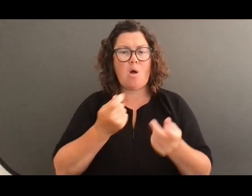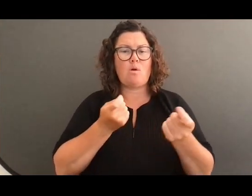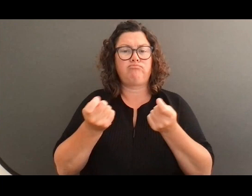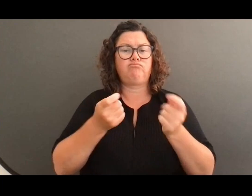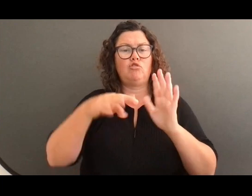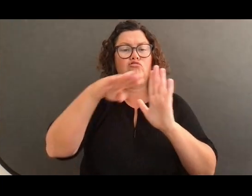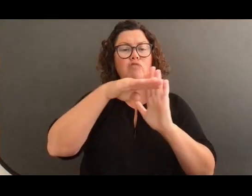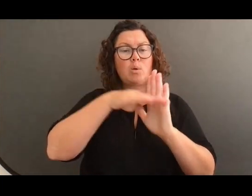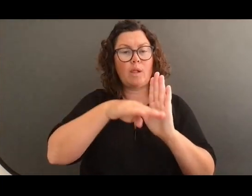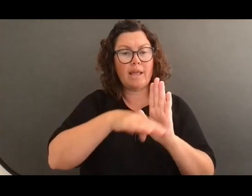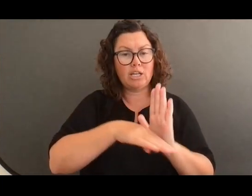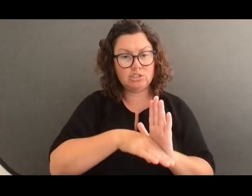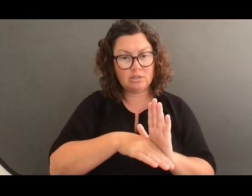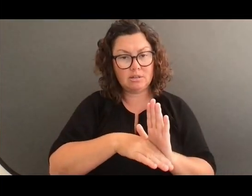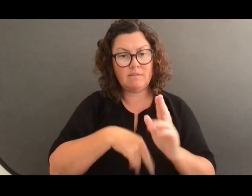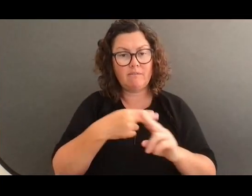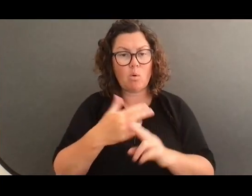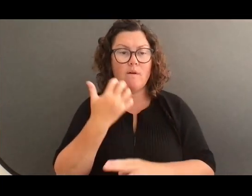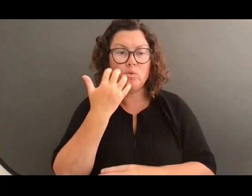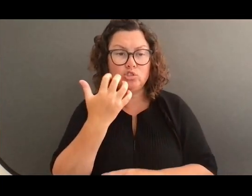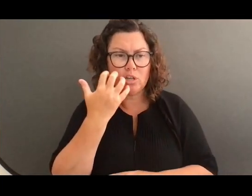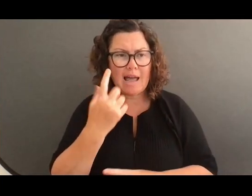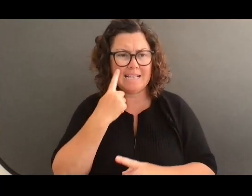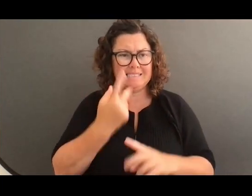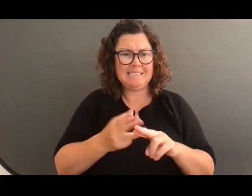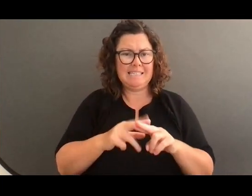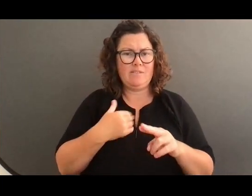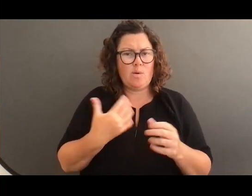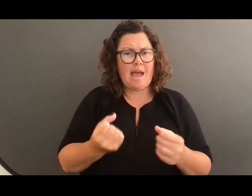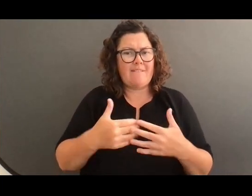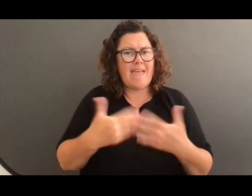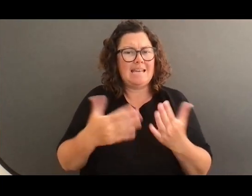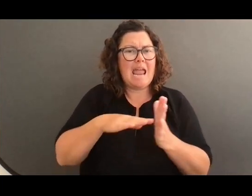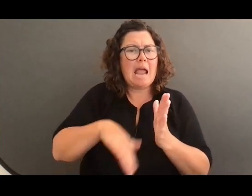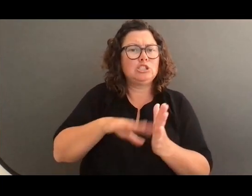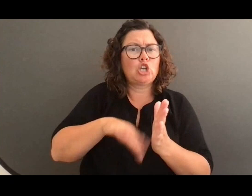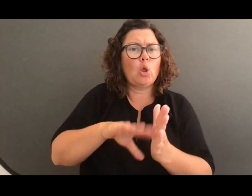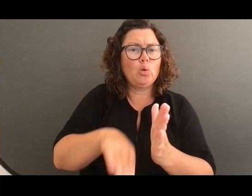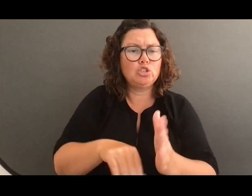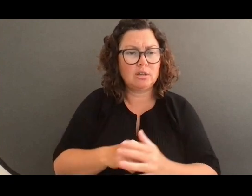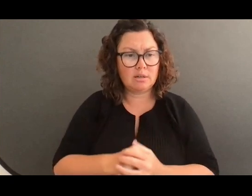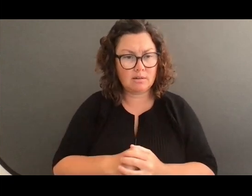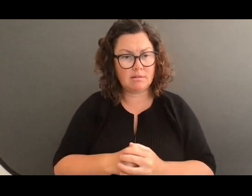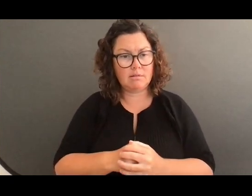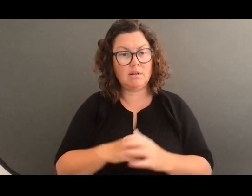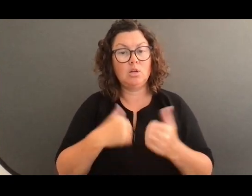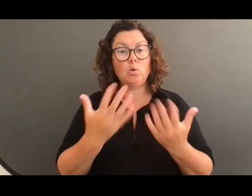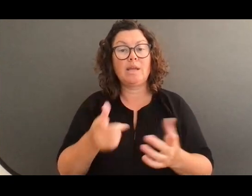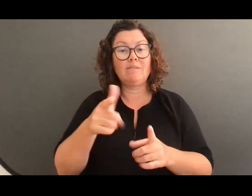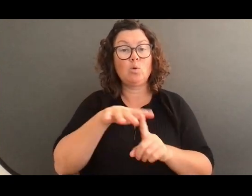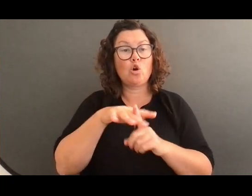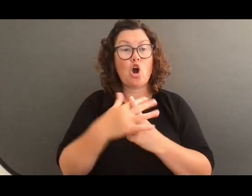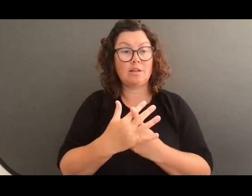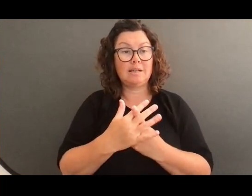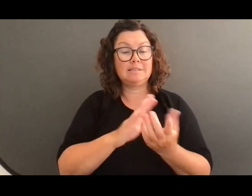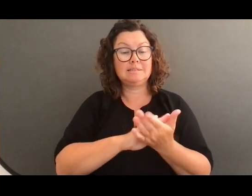real and perceived exclusions in the institution. For context, Kirikiriroa, Hamilton is a regional city in the